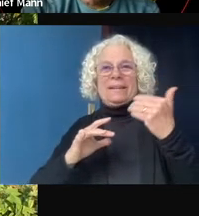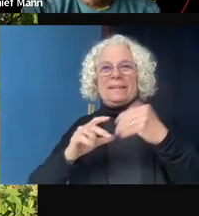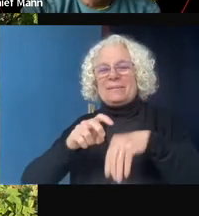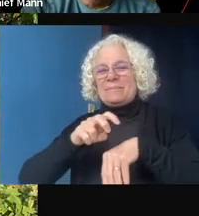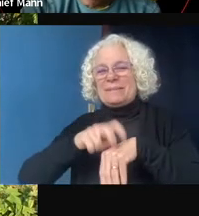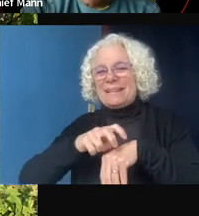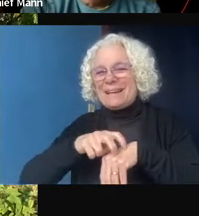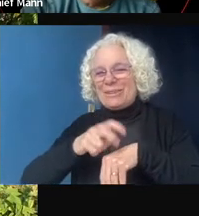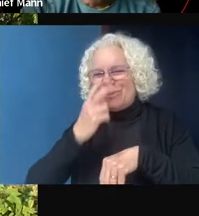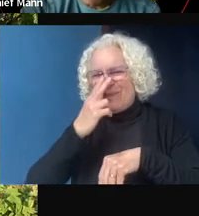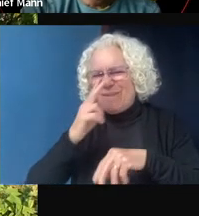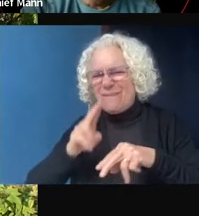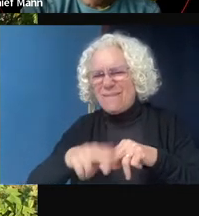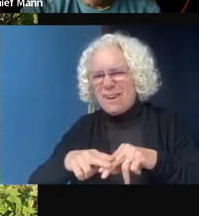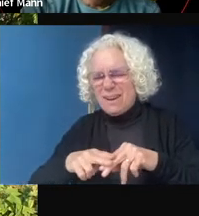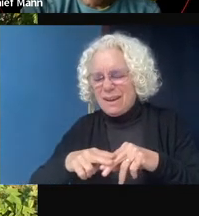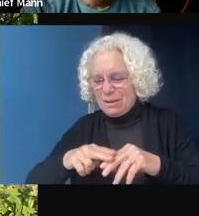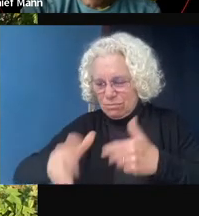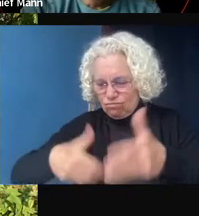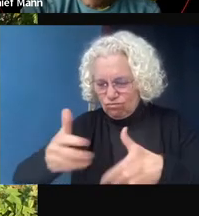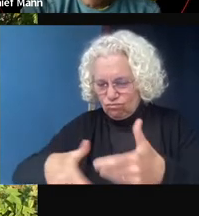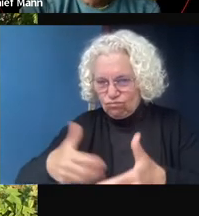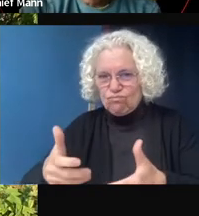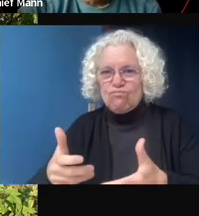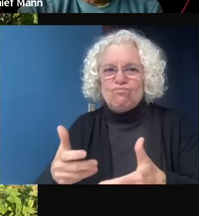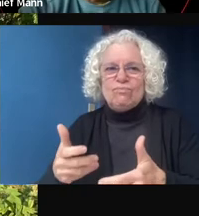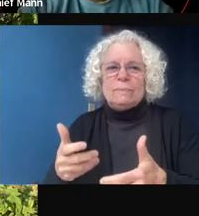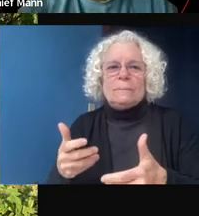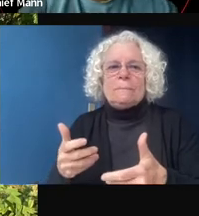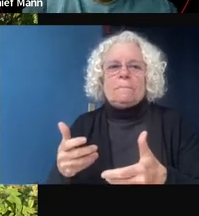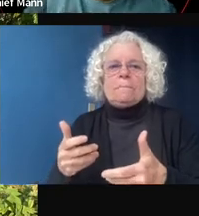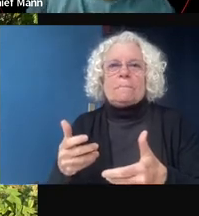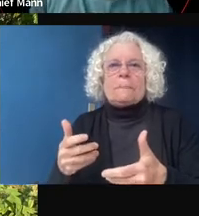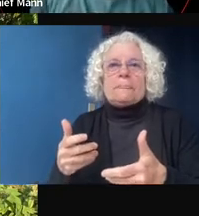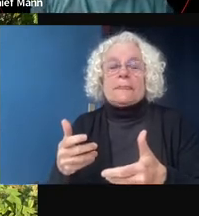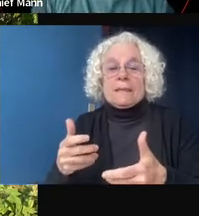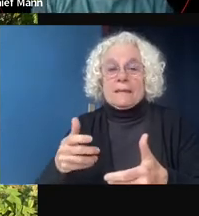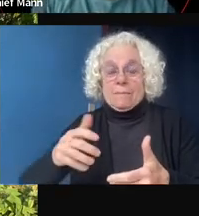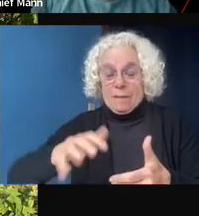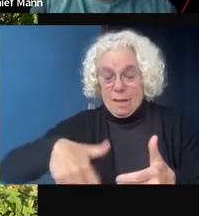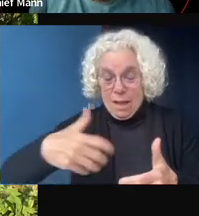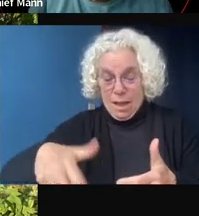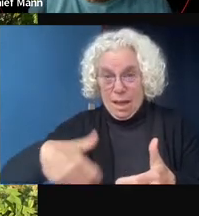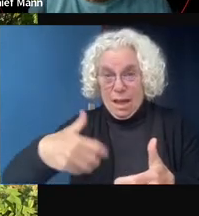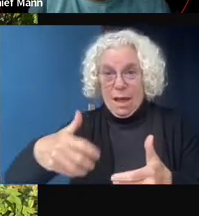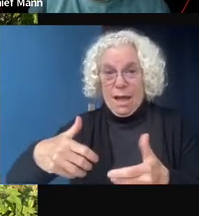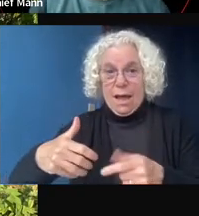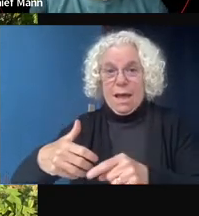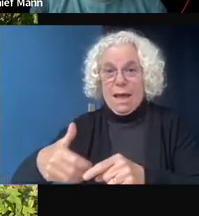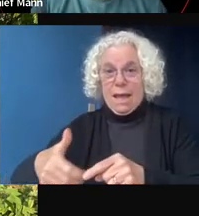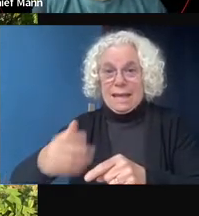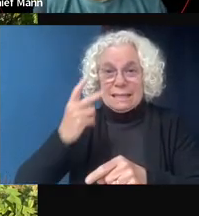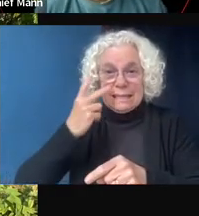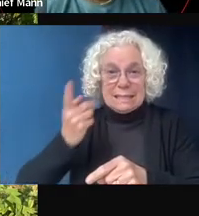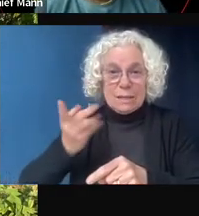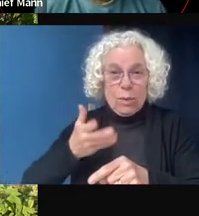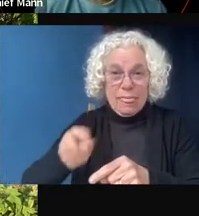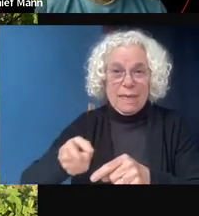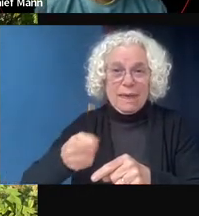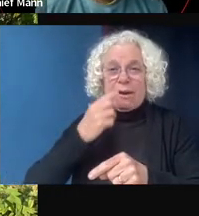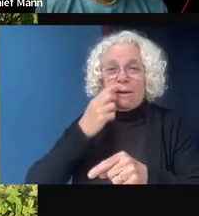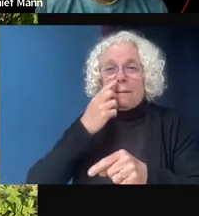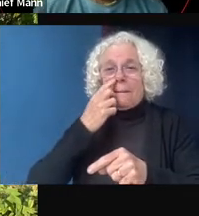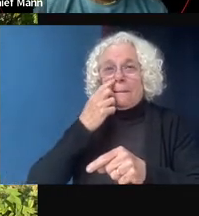unearth, you know, where you pull back the soil, you know, pull back the cover of our Mother Earth